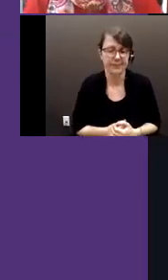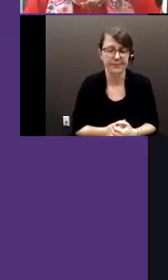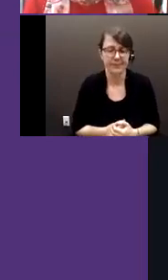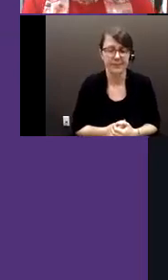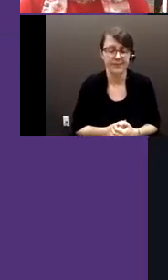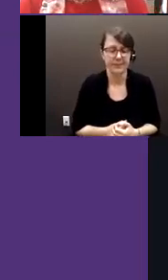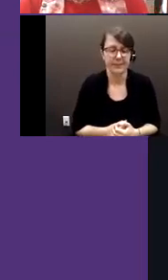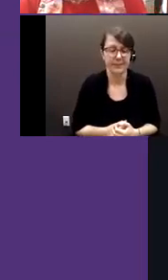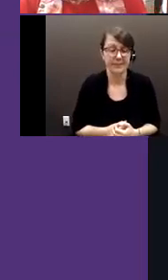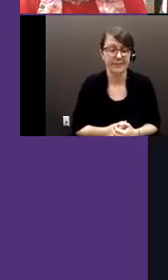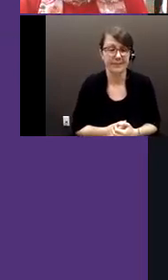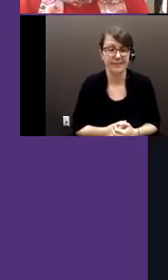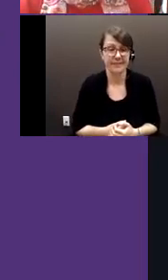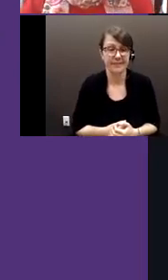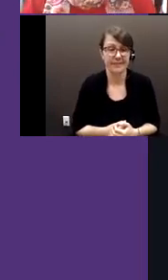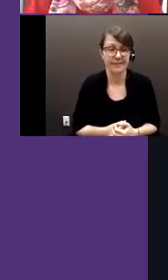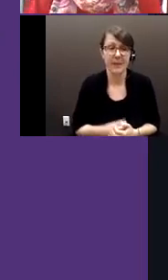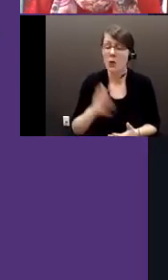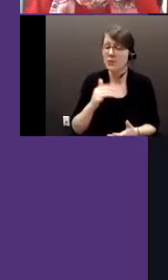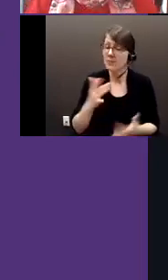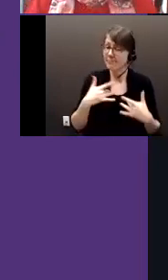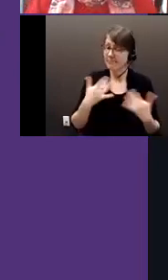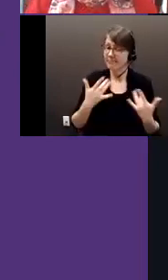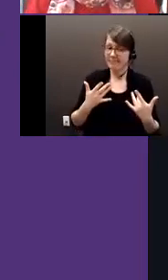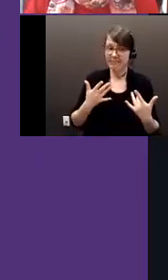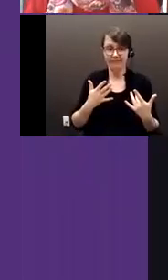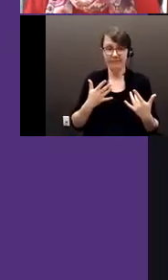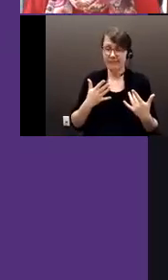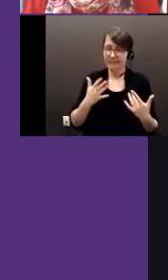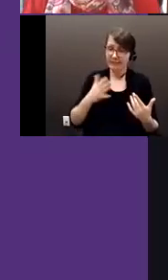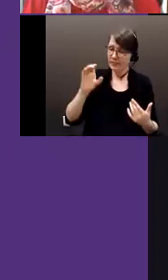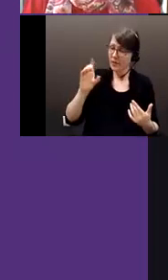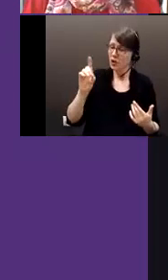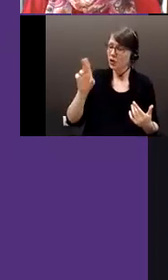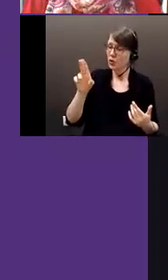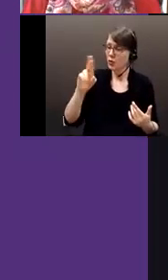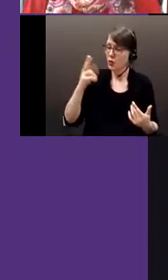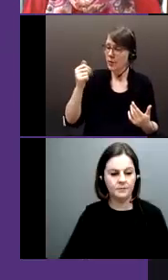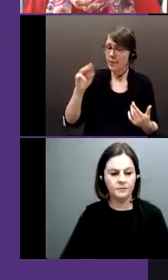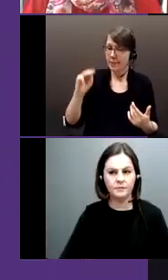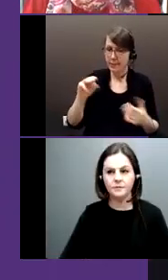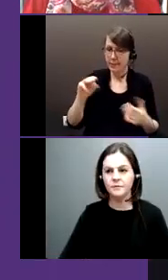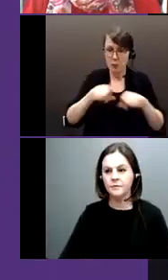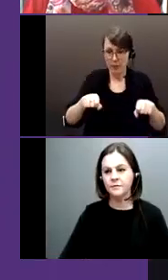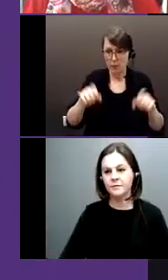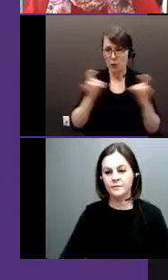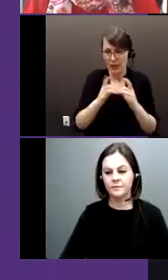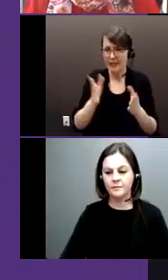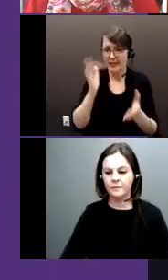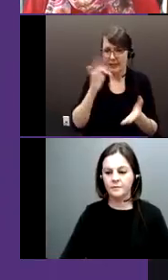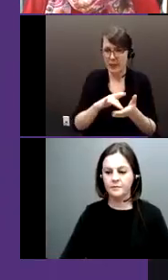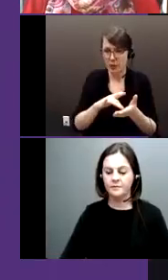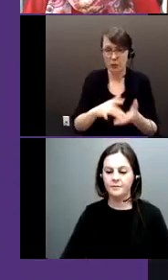So that's a little bit about the Durham Rape Crisis Center. So our webinar today, talking